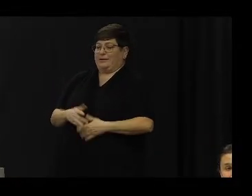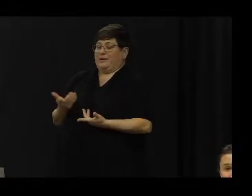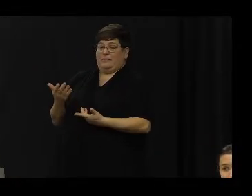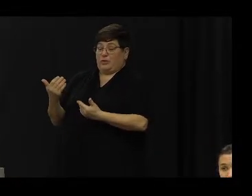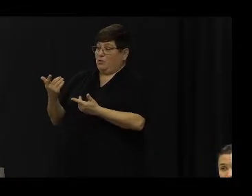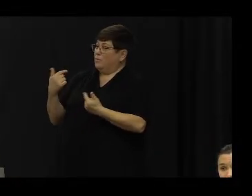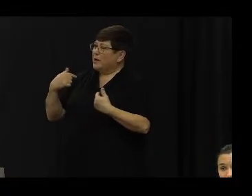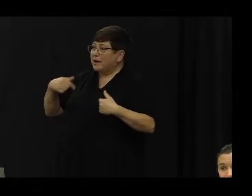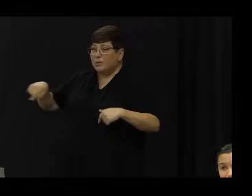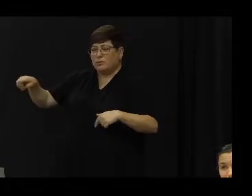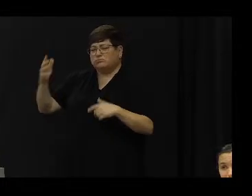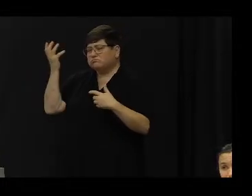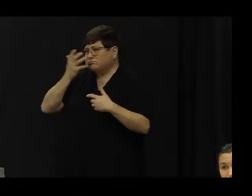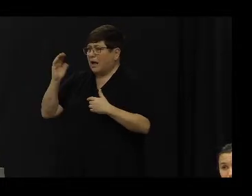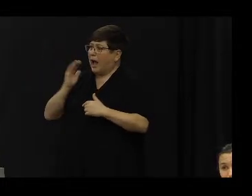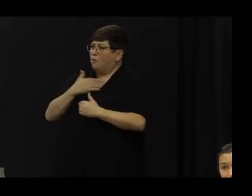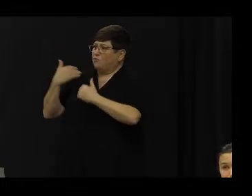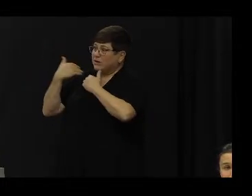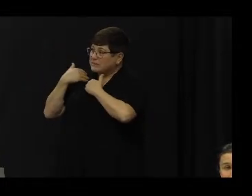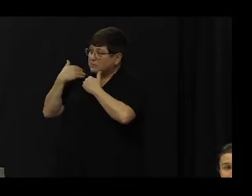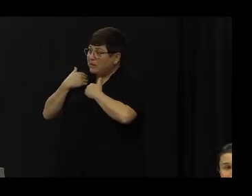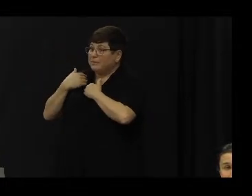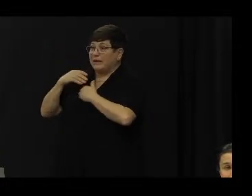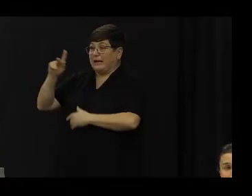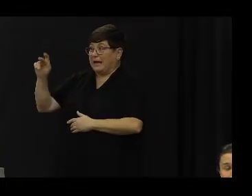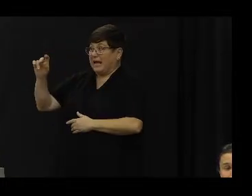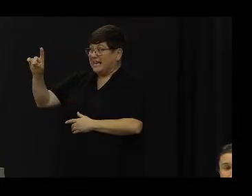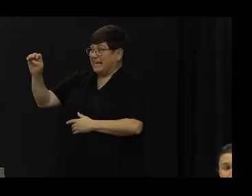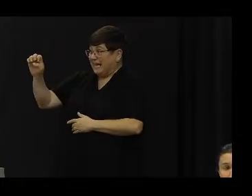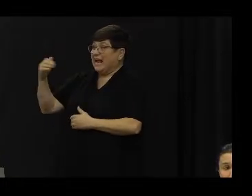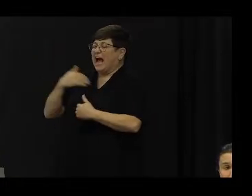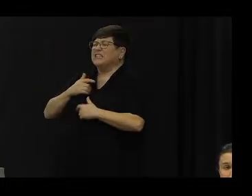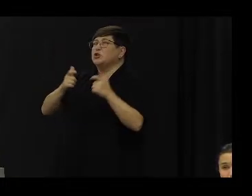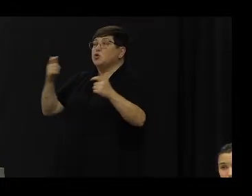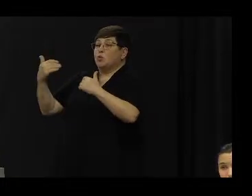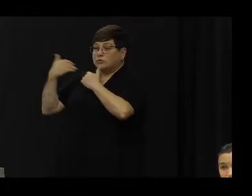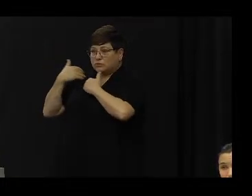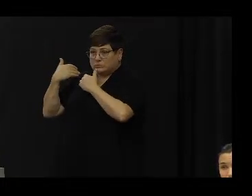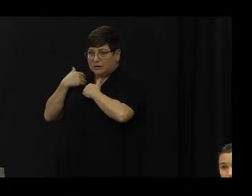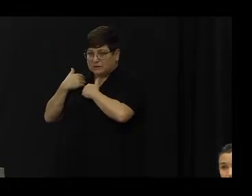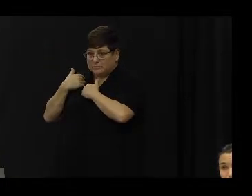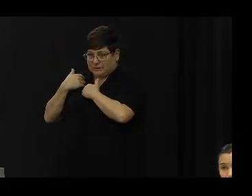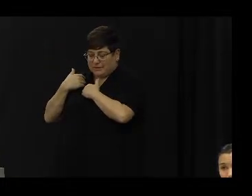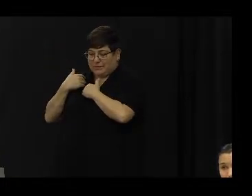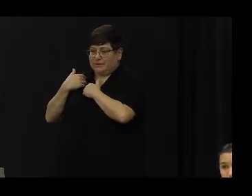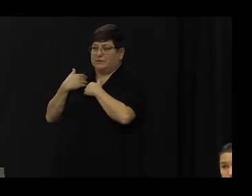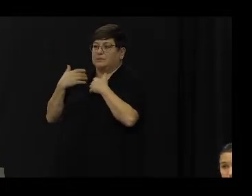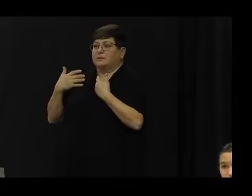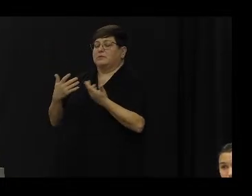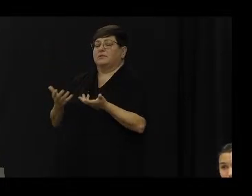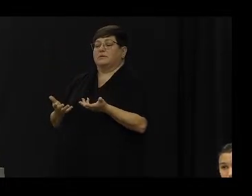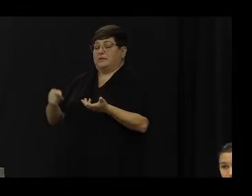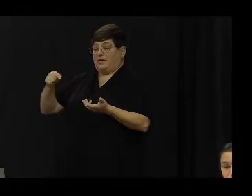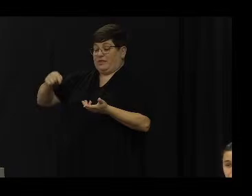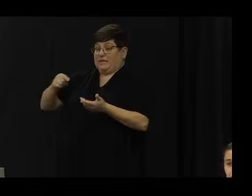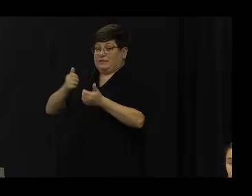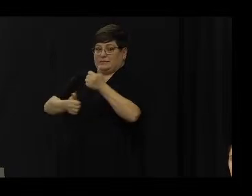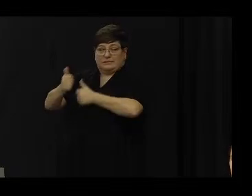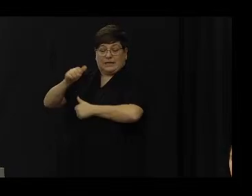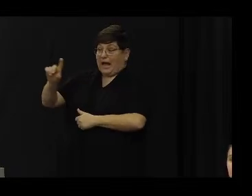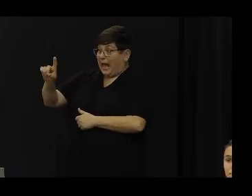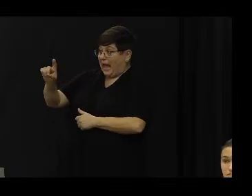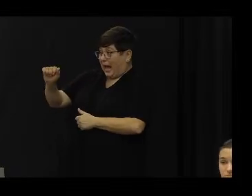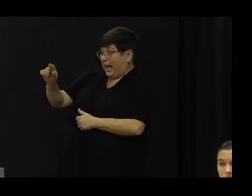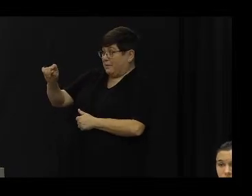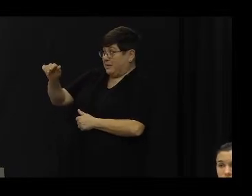have, the responsibility that KDE has, the responsibility that this administration